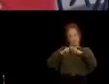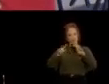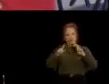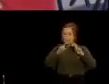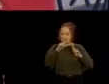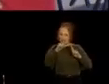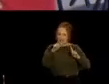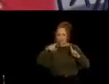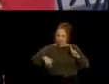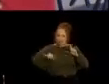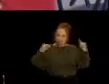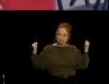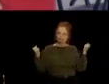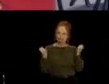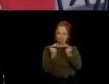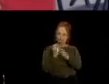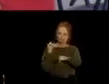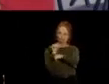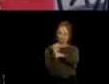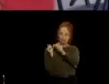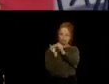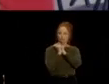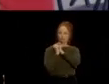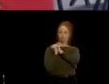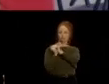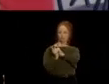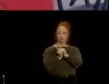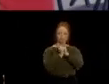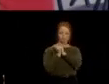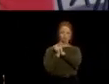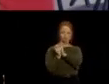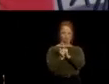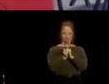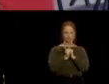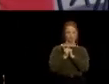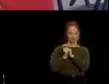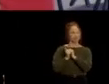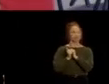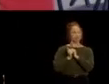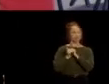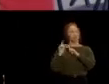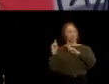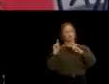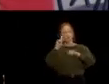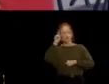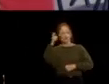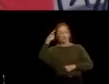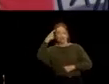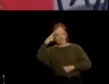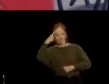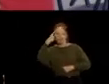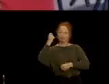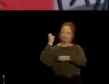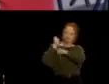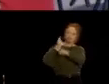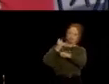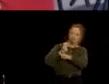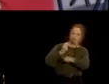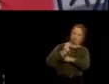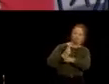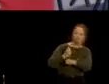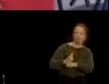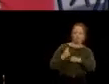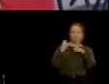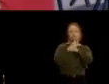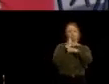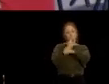we as a team, you know, we work very hard to go to Tallahassee every year, to secure the funding that we